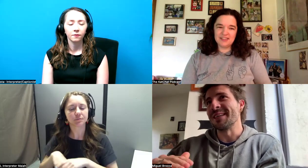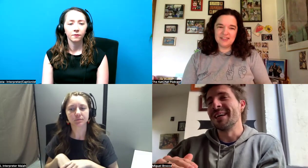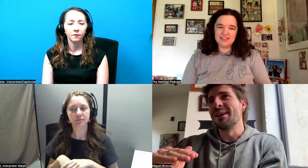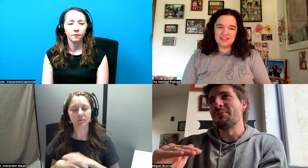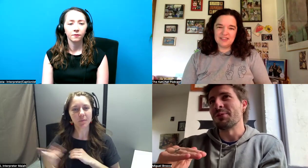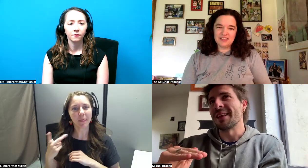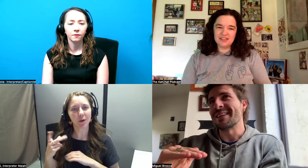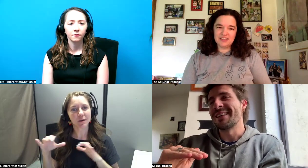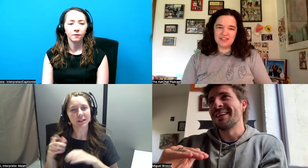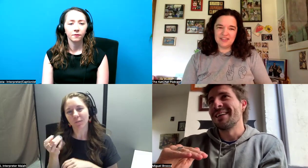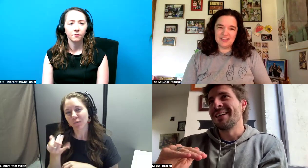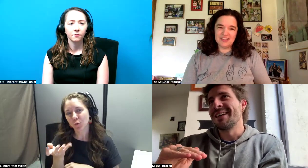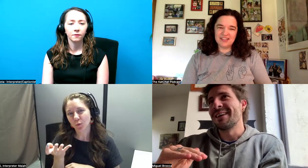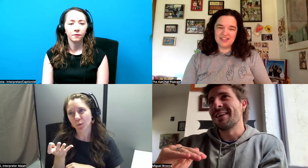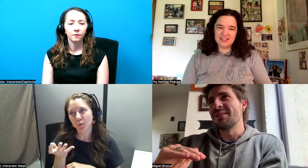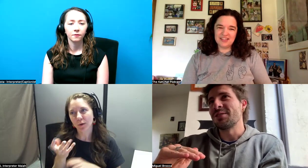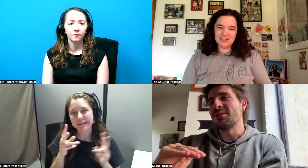where we were like